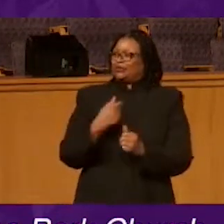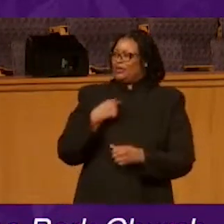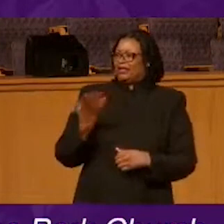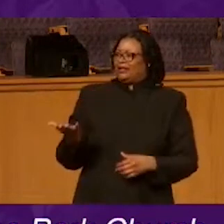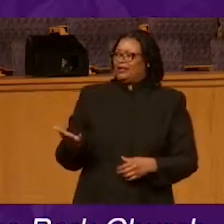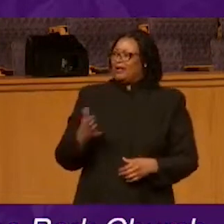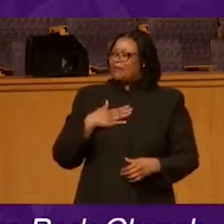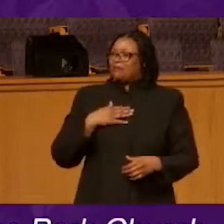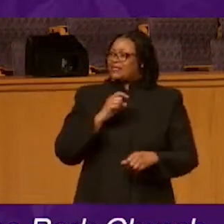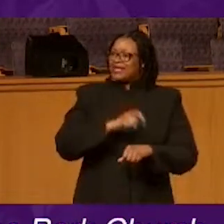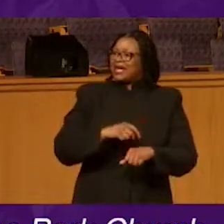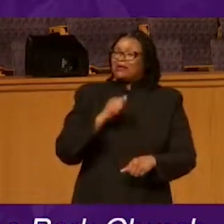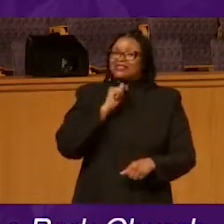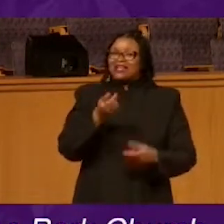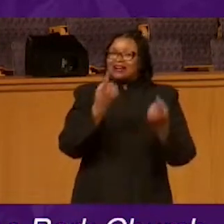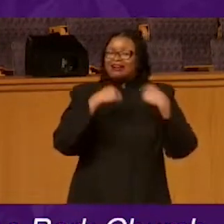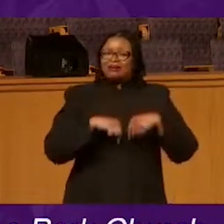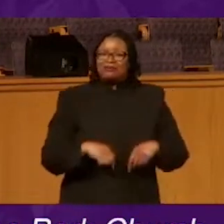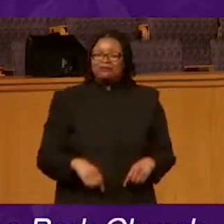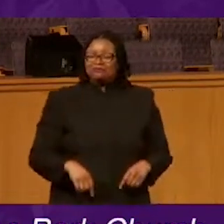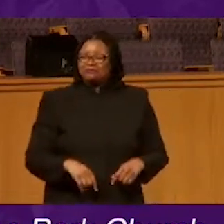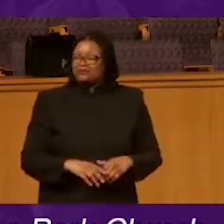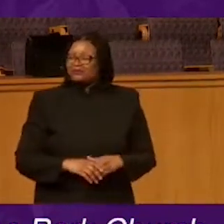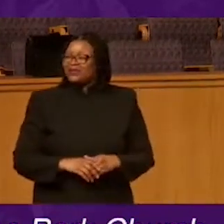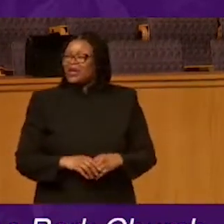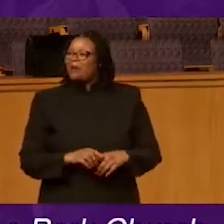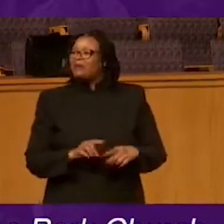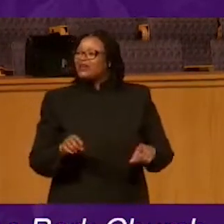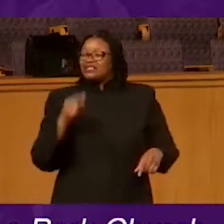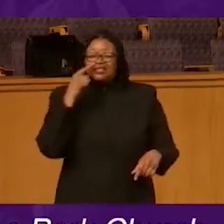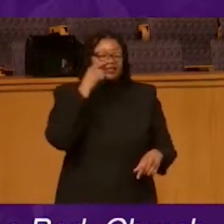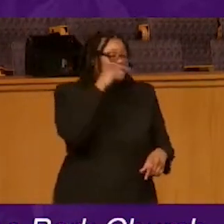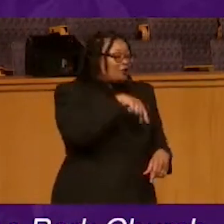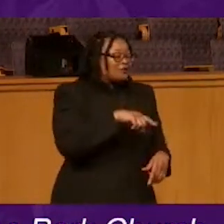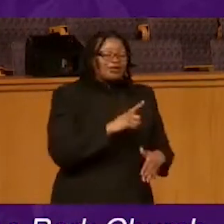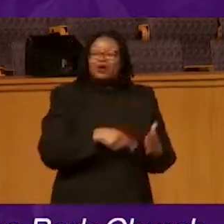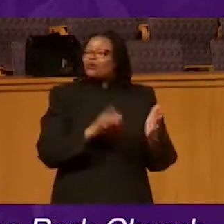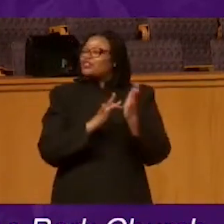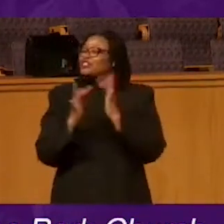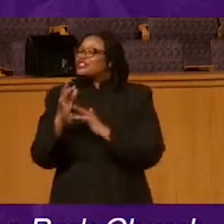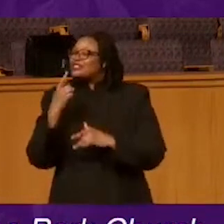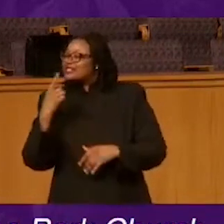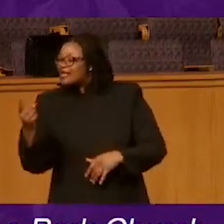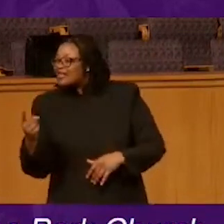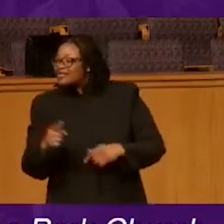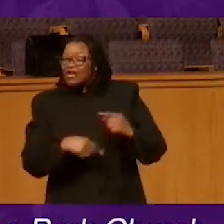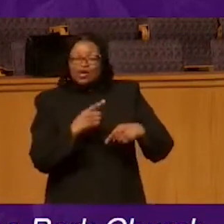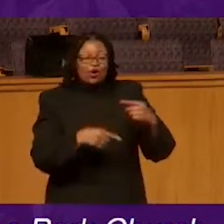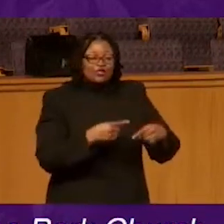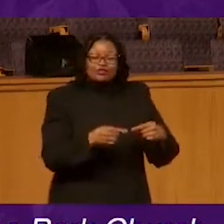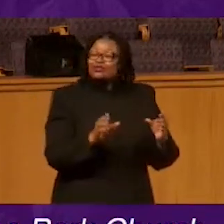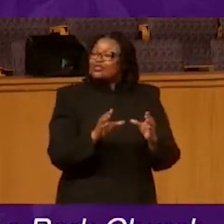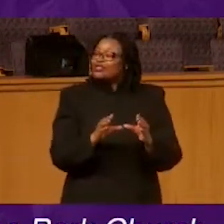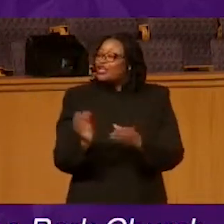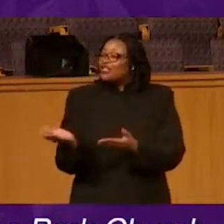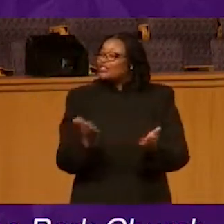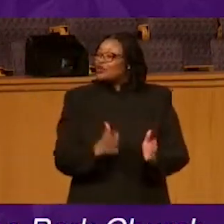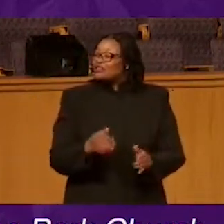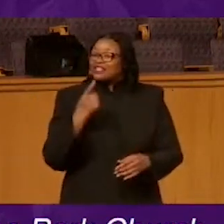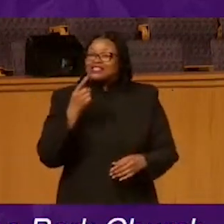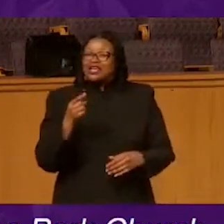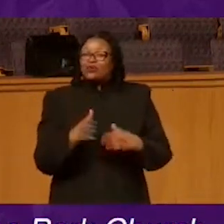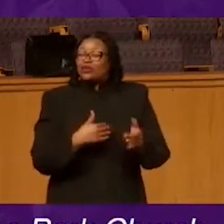come. And just like every other mother, she just ignores what Jesus says, goes to the servants and says, whatever he says,